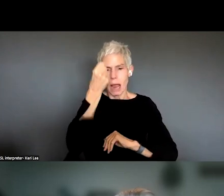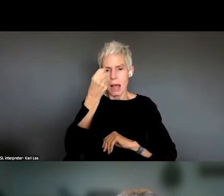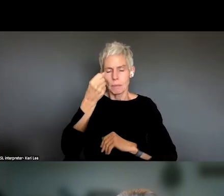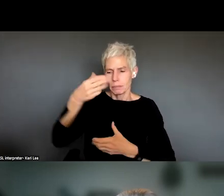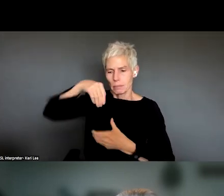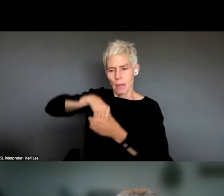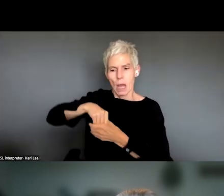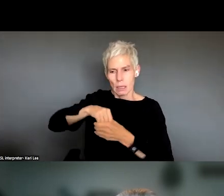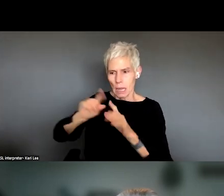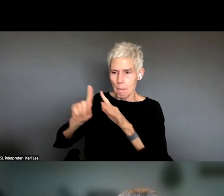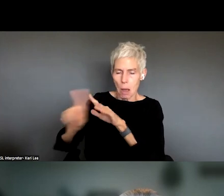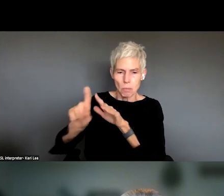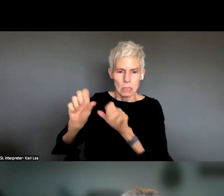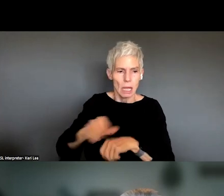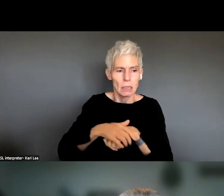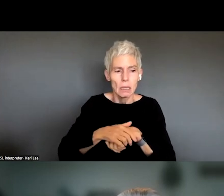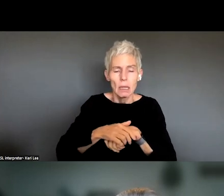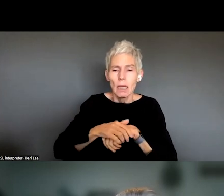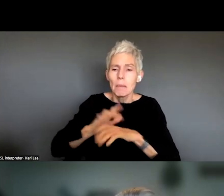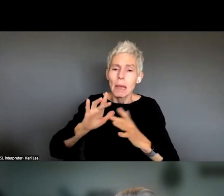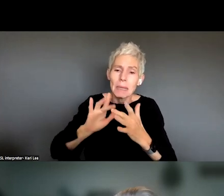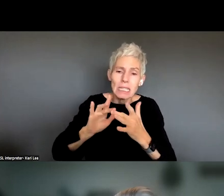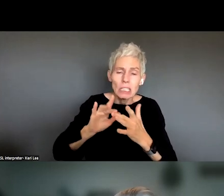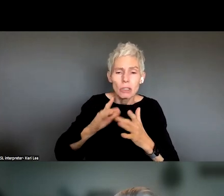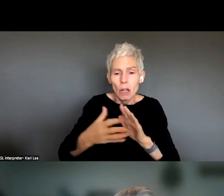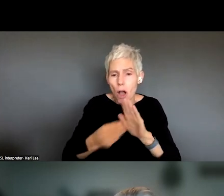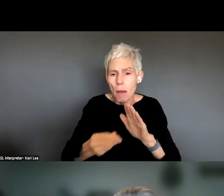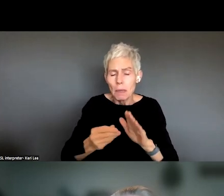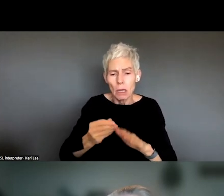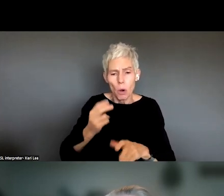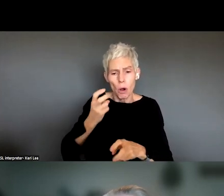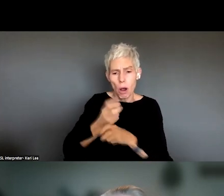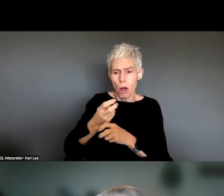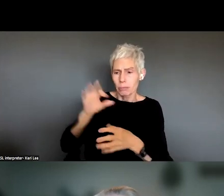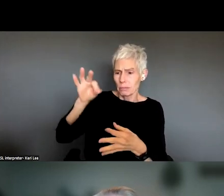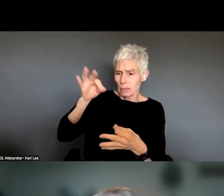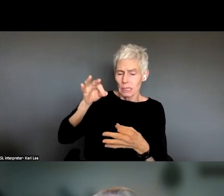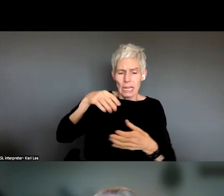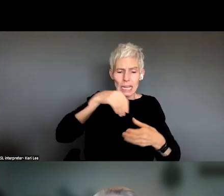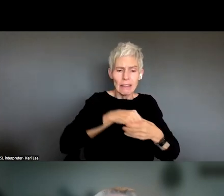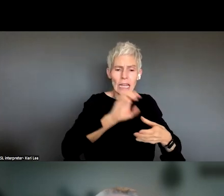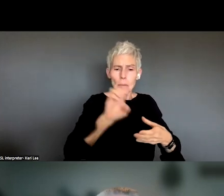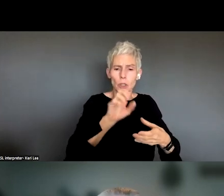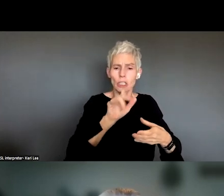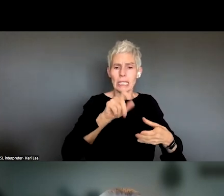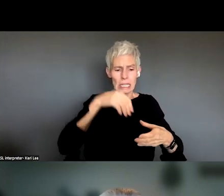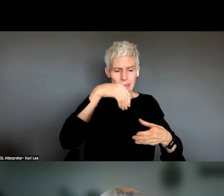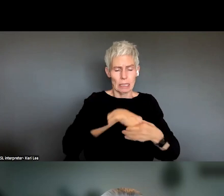to consider digital copies or hard copies that are in that emergency kit or someplace